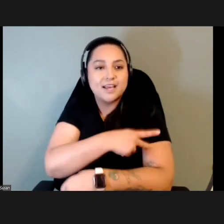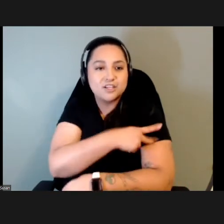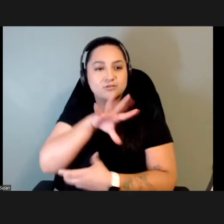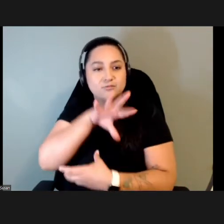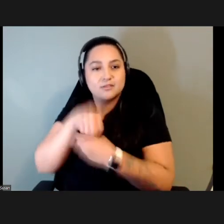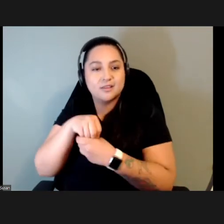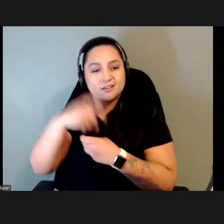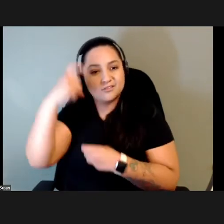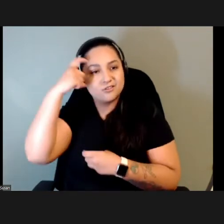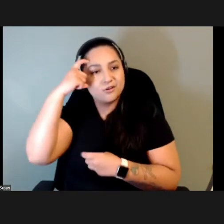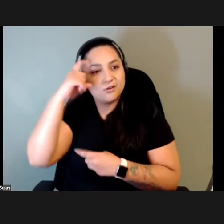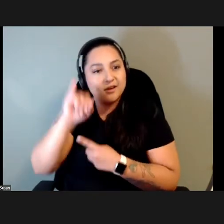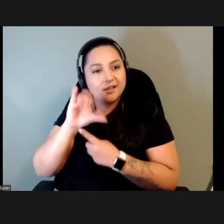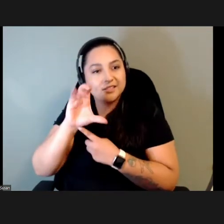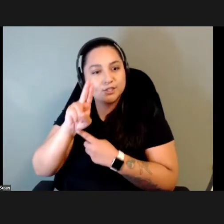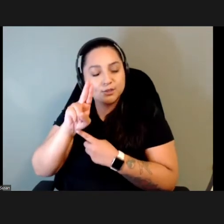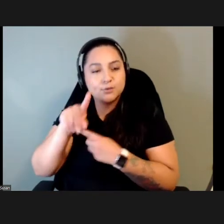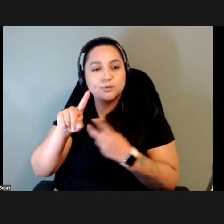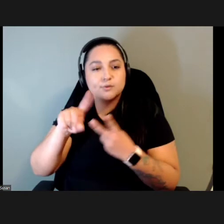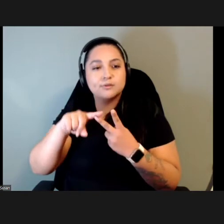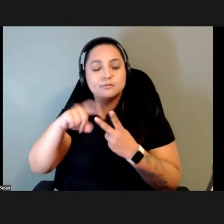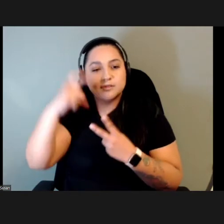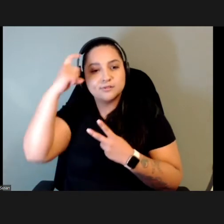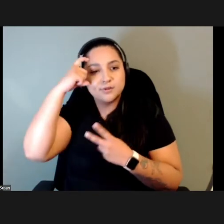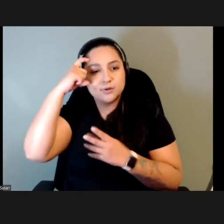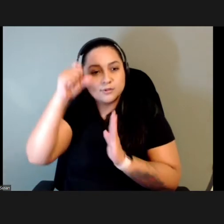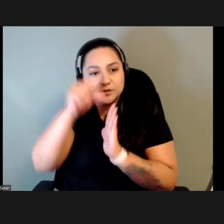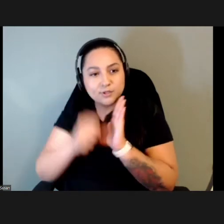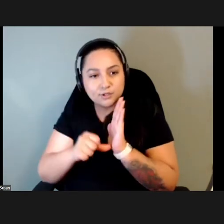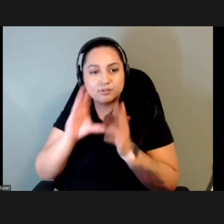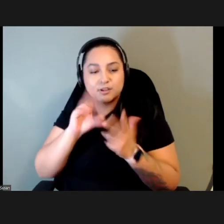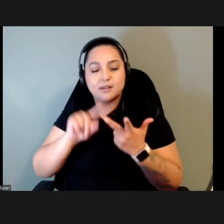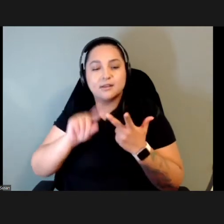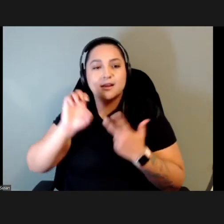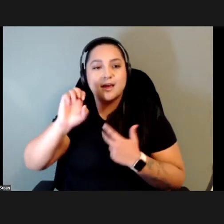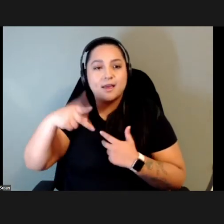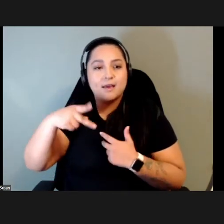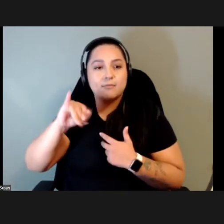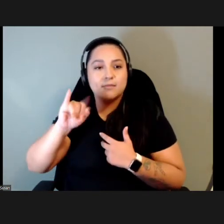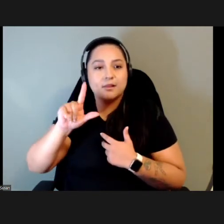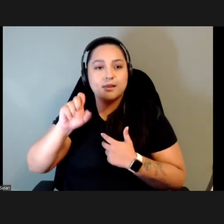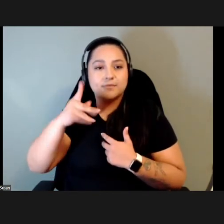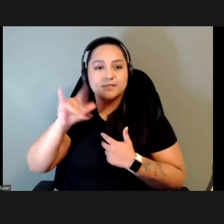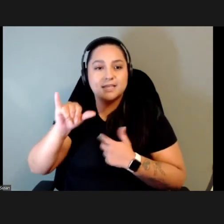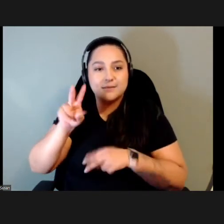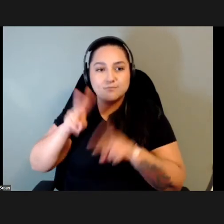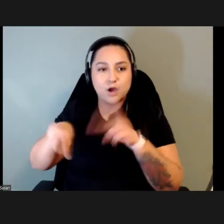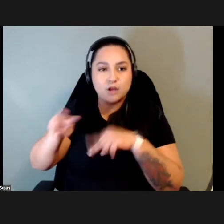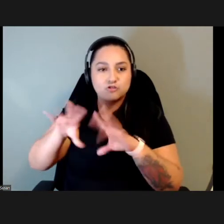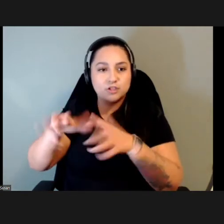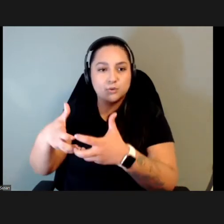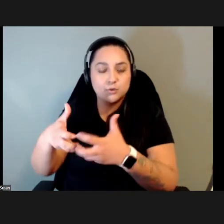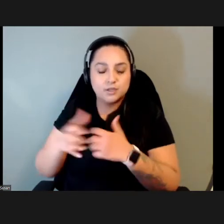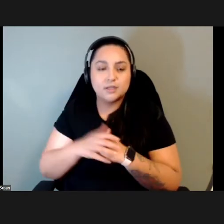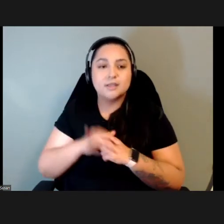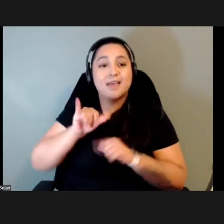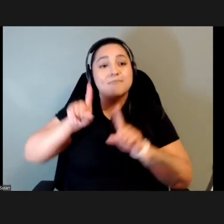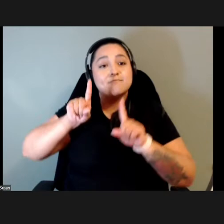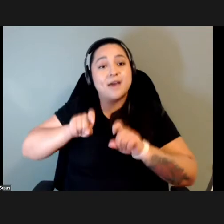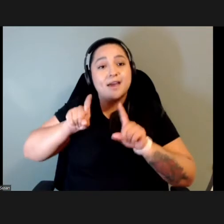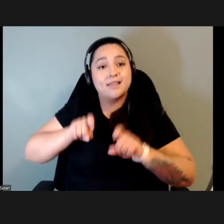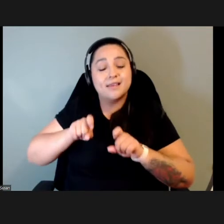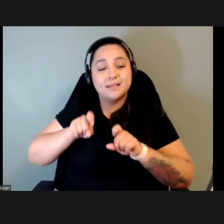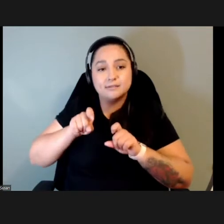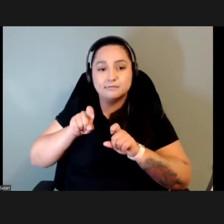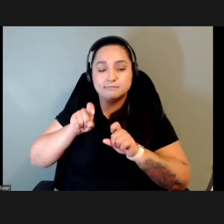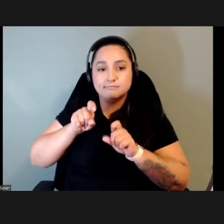neurosurgery, and the epilepsy monitoring unit. It was a pilot to support them